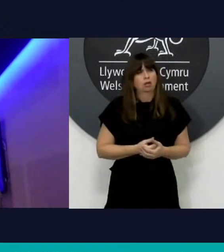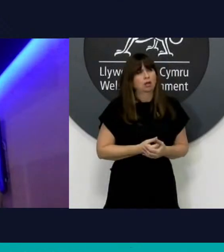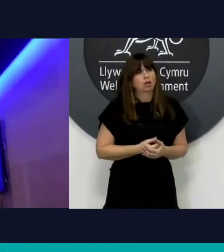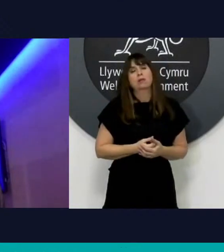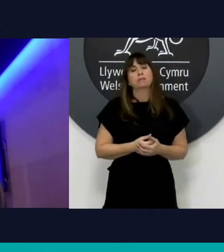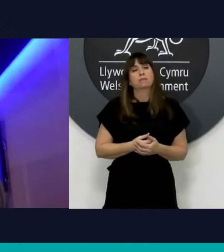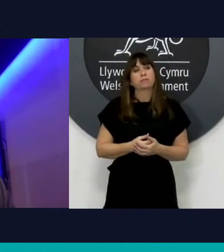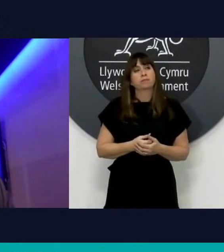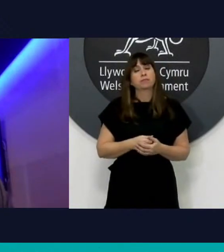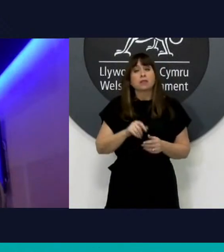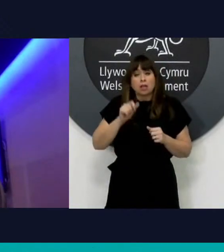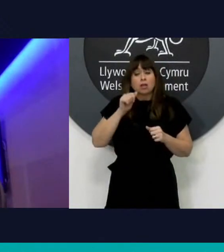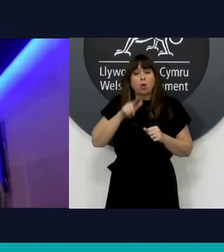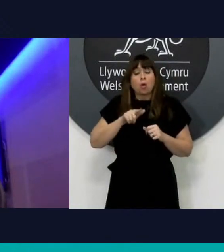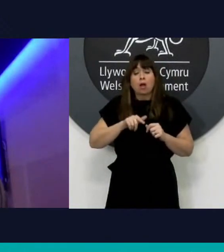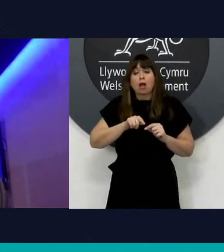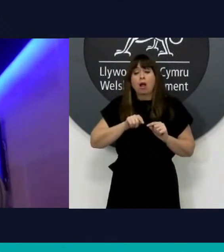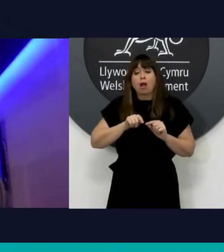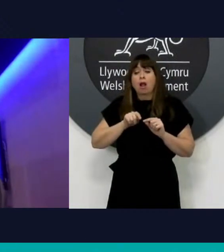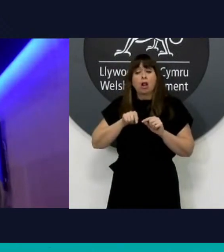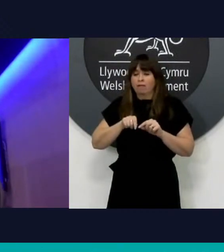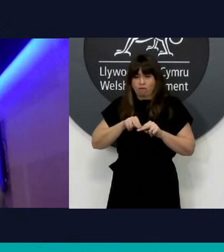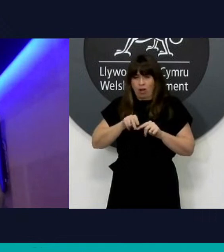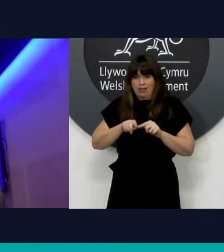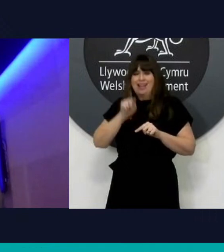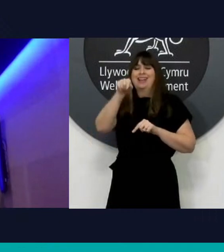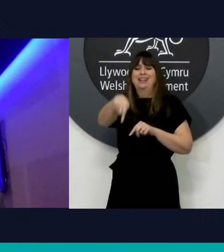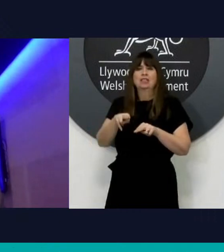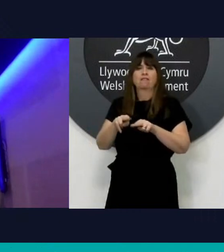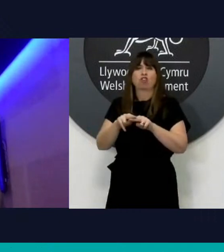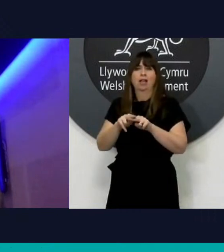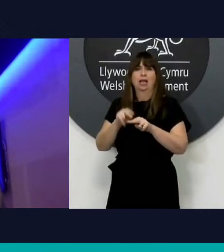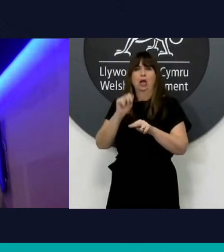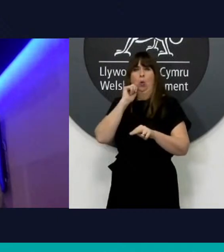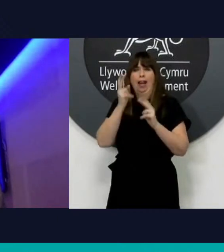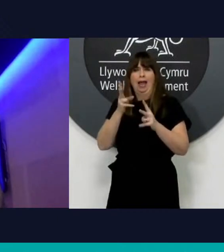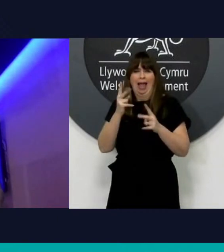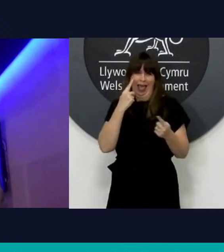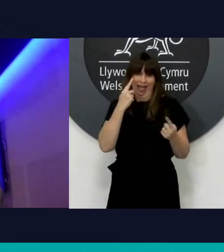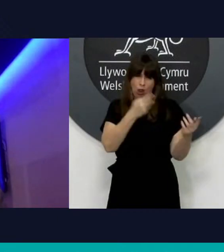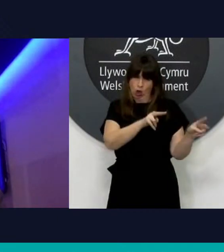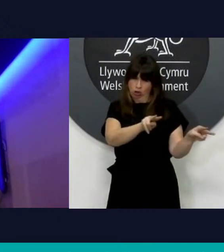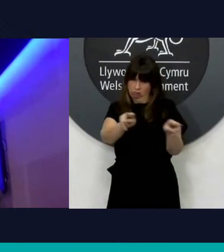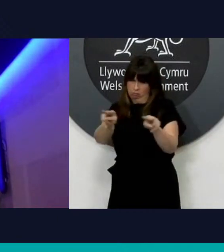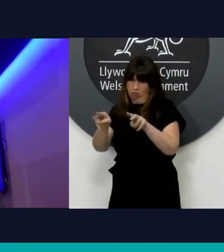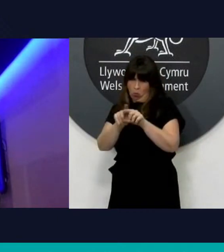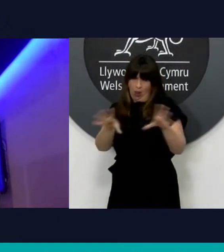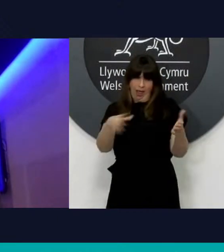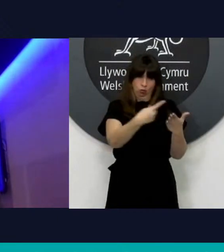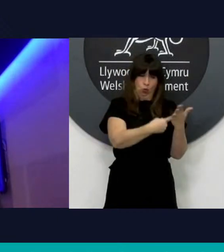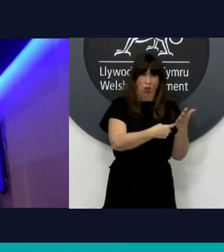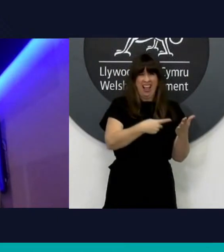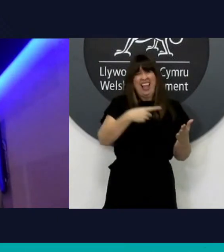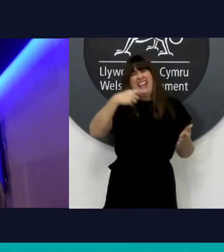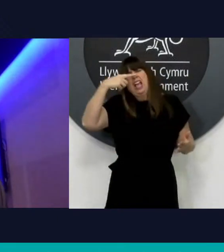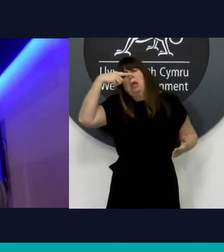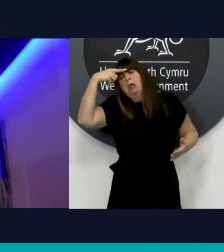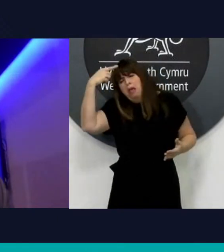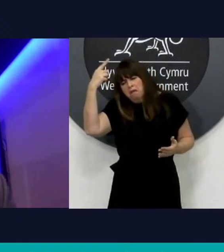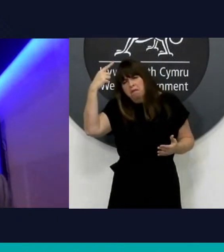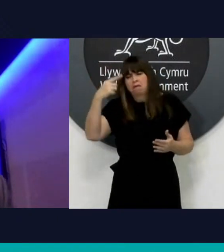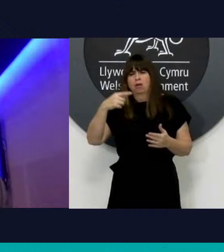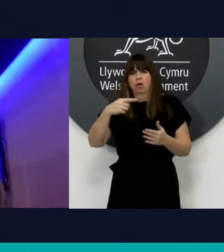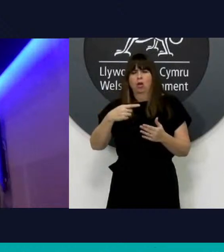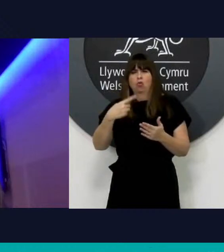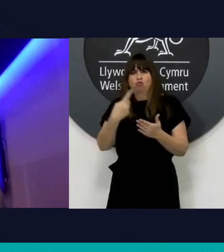next restrictions review, as you mentioned, isn't until next Friday. But of course, if there are going to be any new measures introduced only a couple of